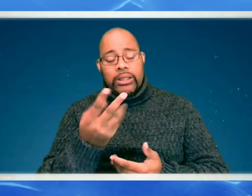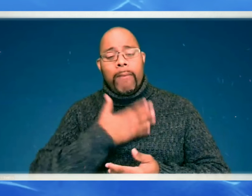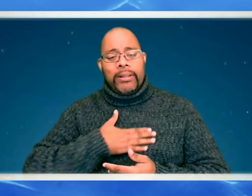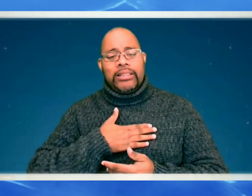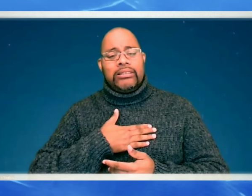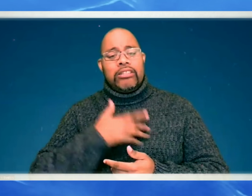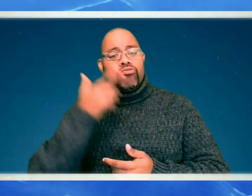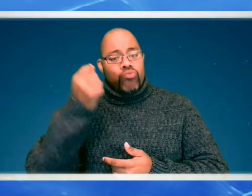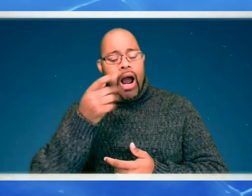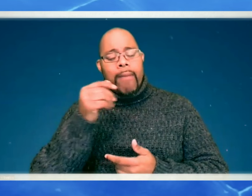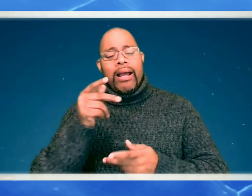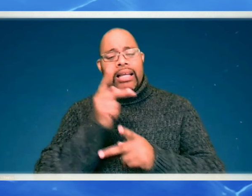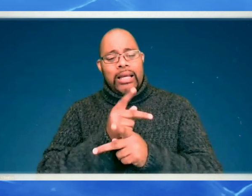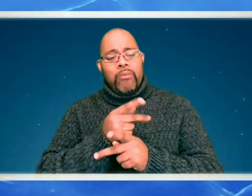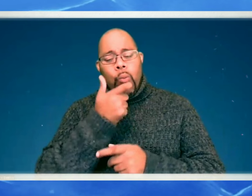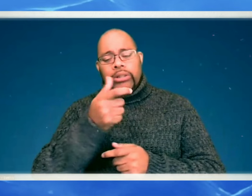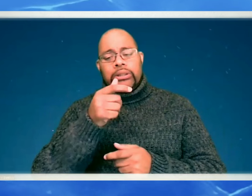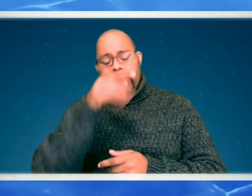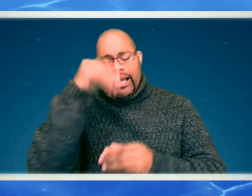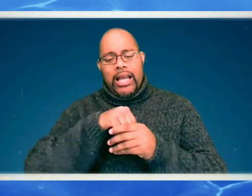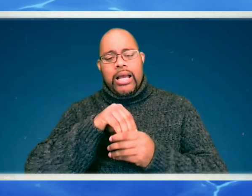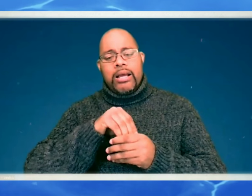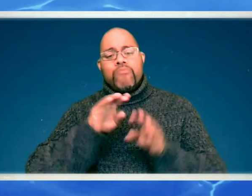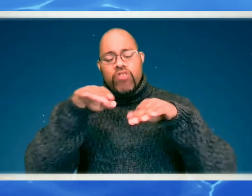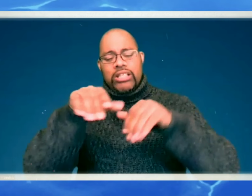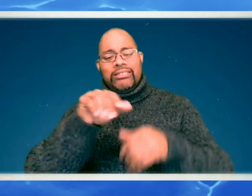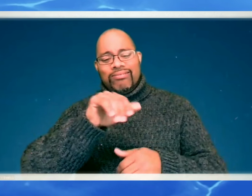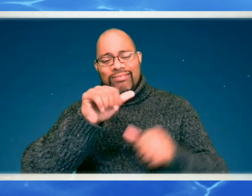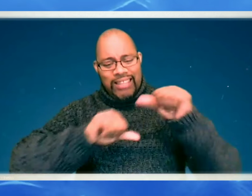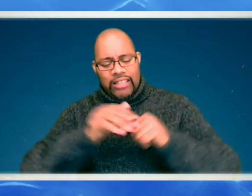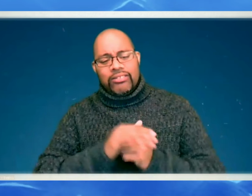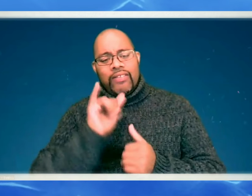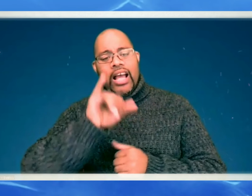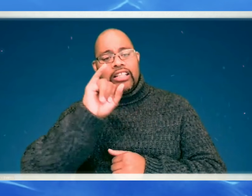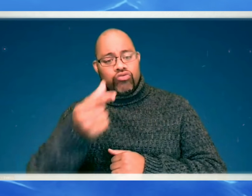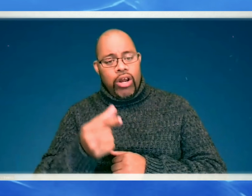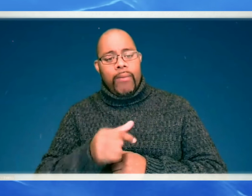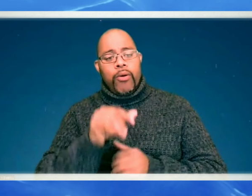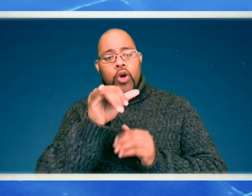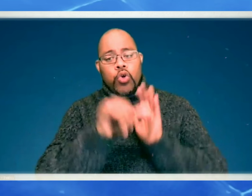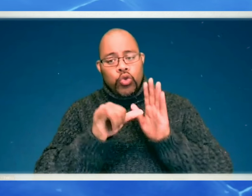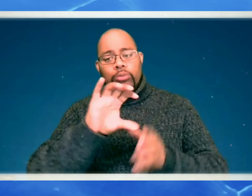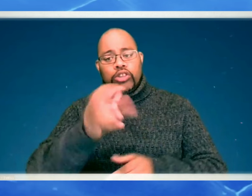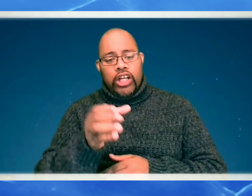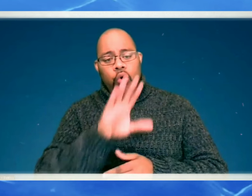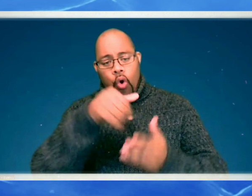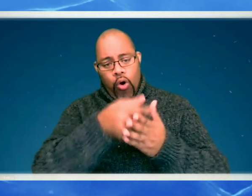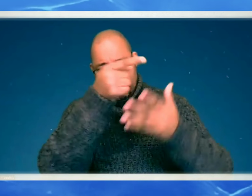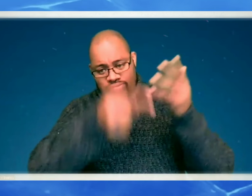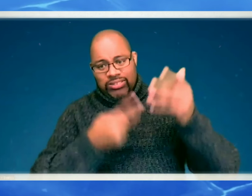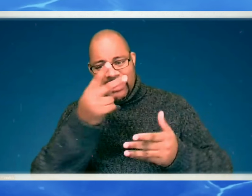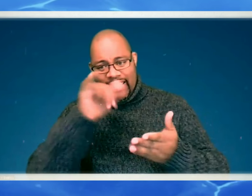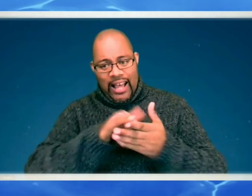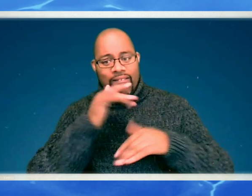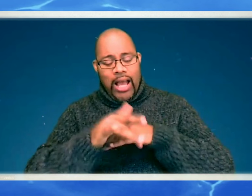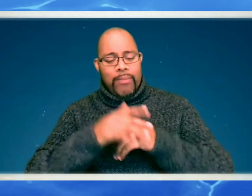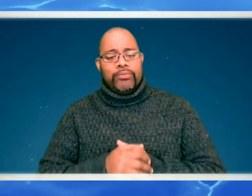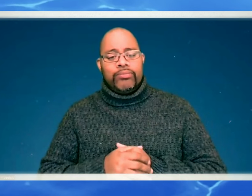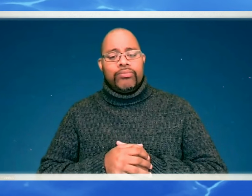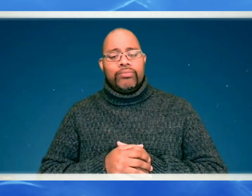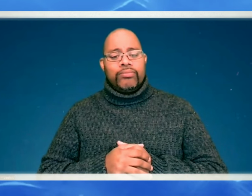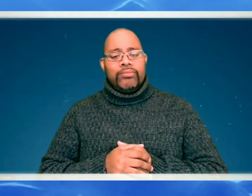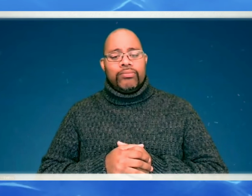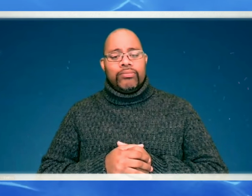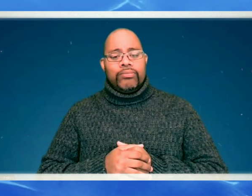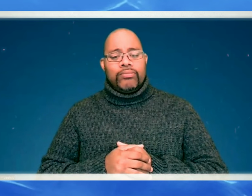please subscribe to Black and Marine Science. Their Instagram, YouTube channel, and Twitter are all available. And a special thanks to